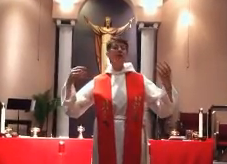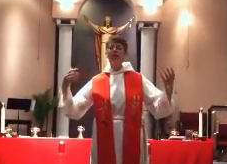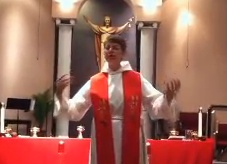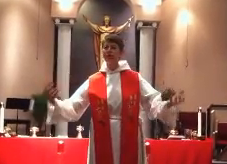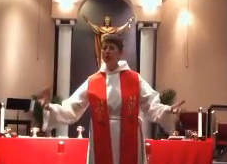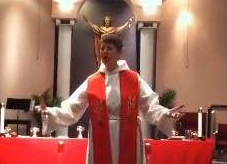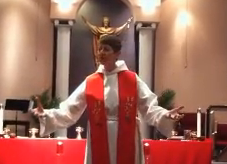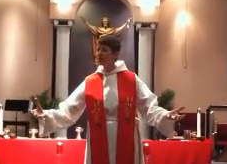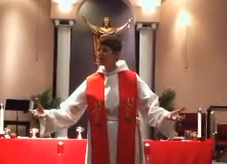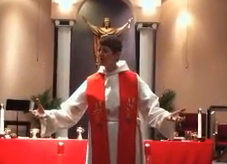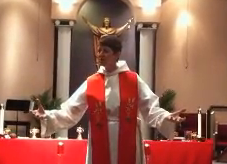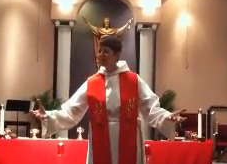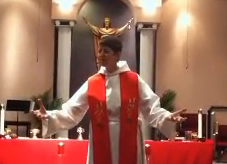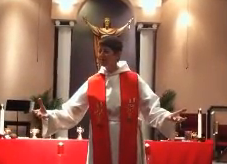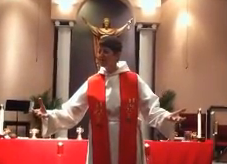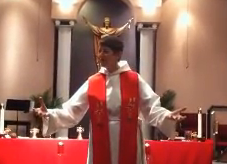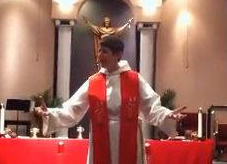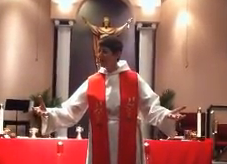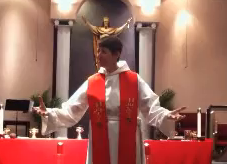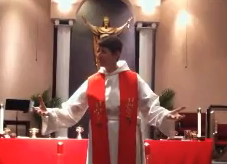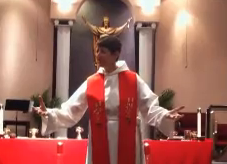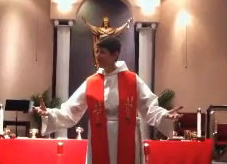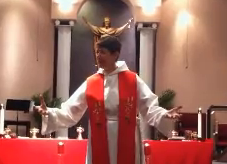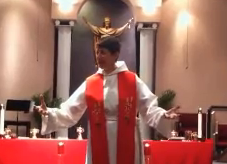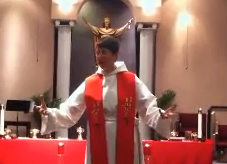there was a spirit of trust,